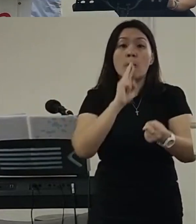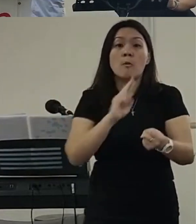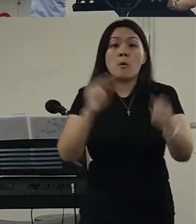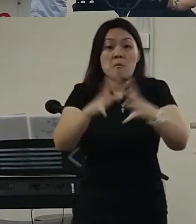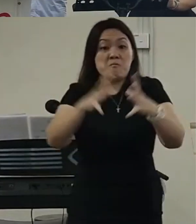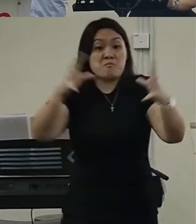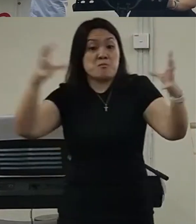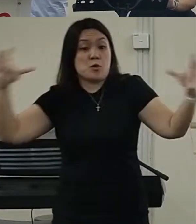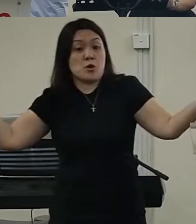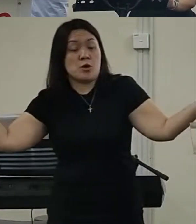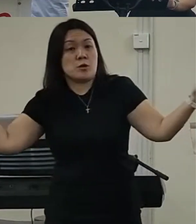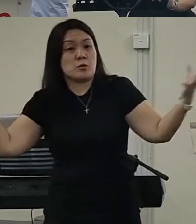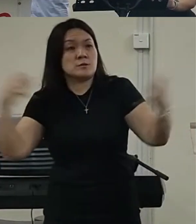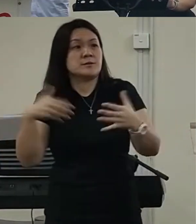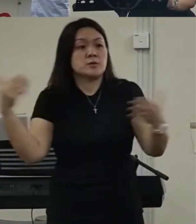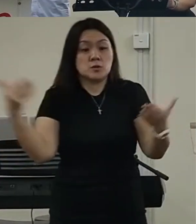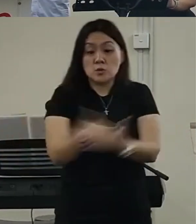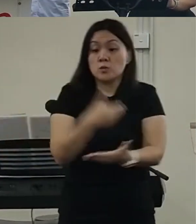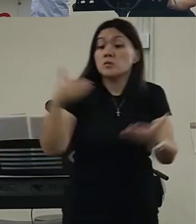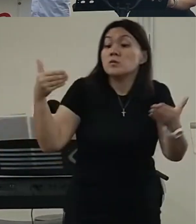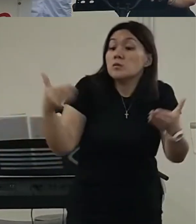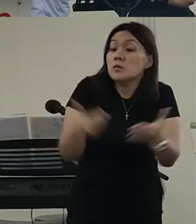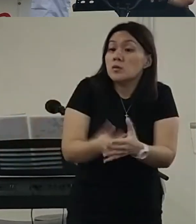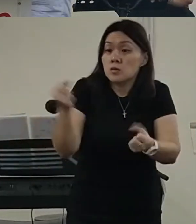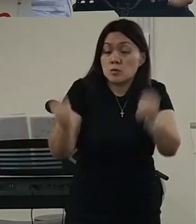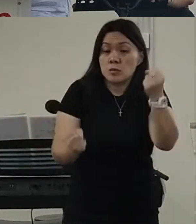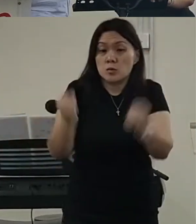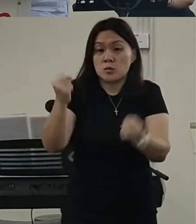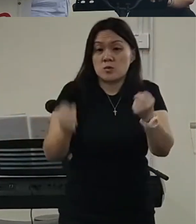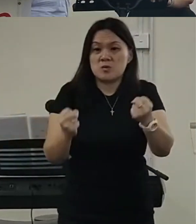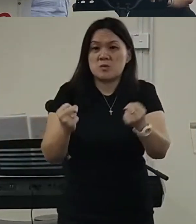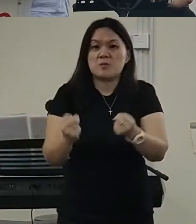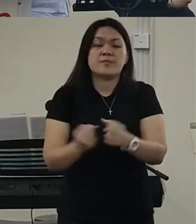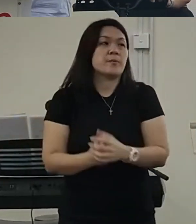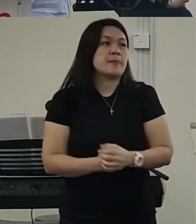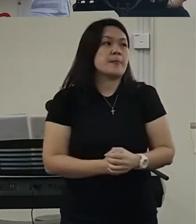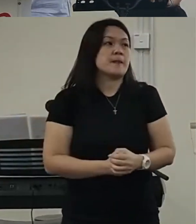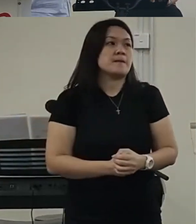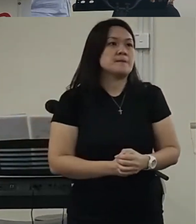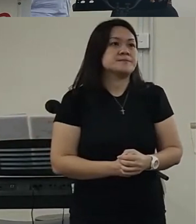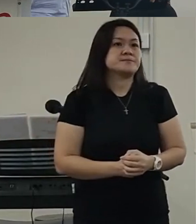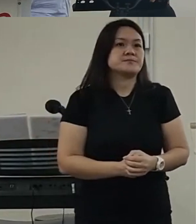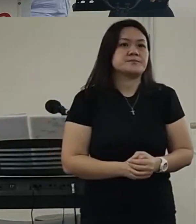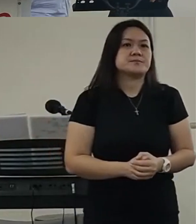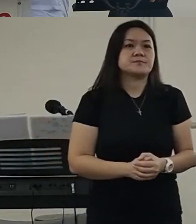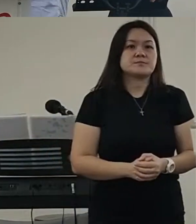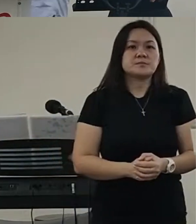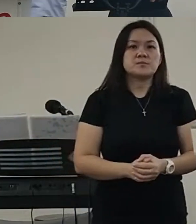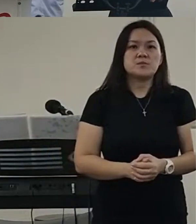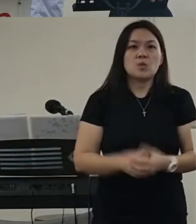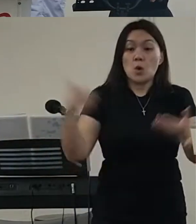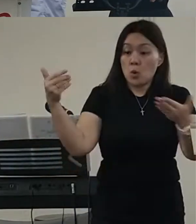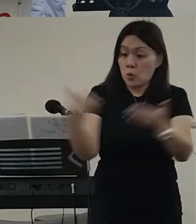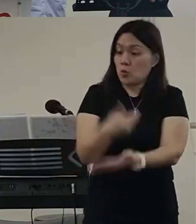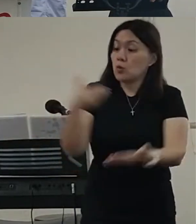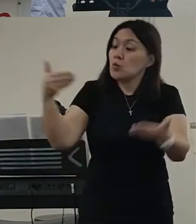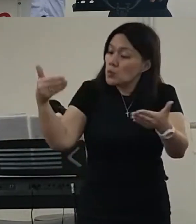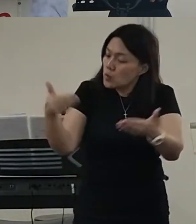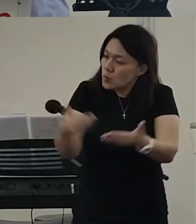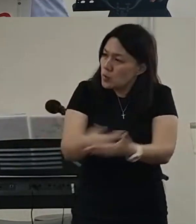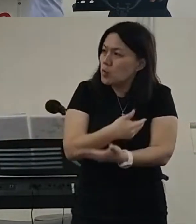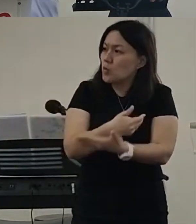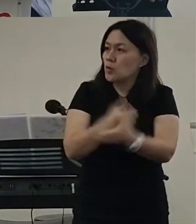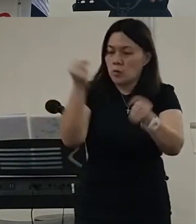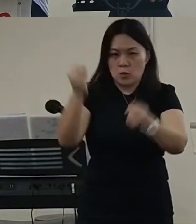wowfantastic fire truckjust bought500 thousandUS dollarsyou knowgot 200 gallonsof